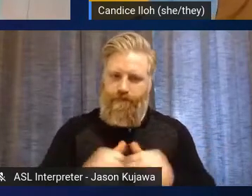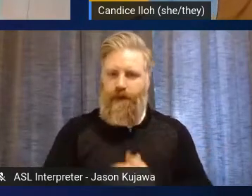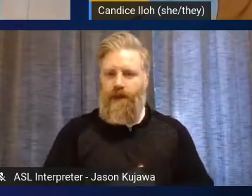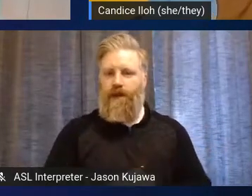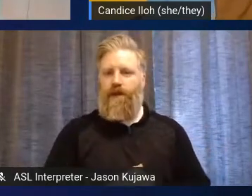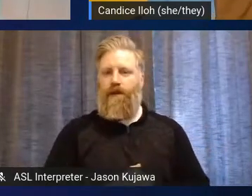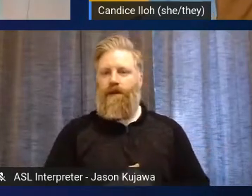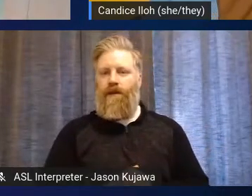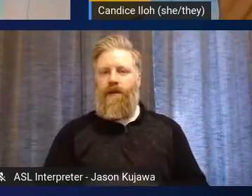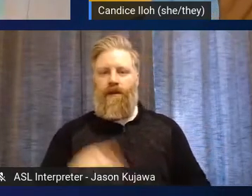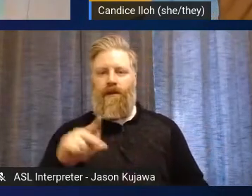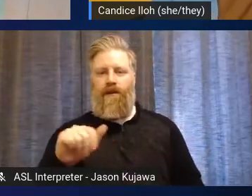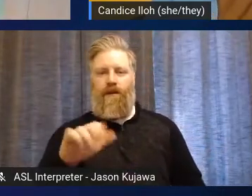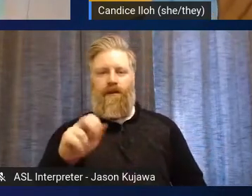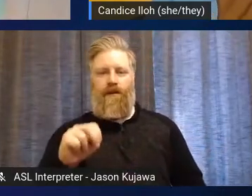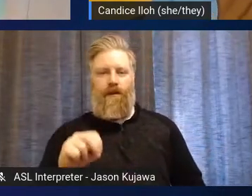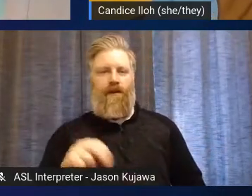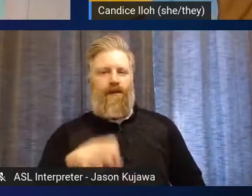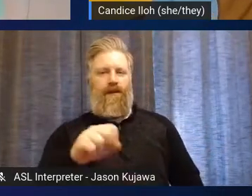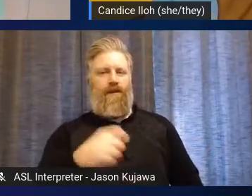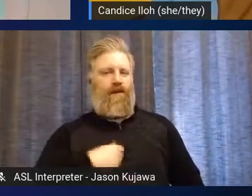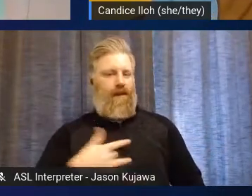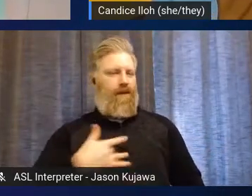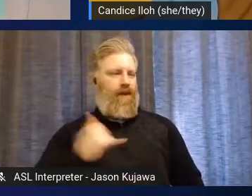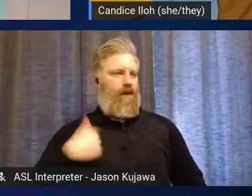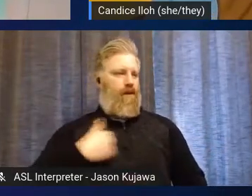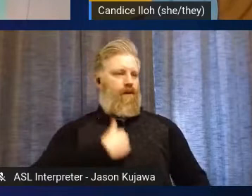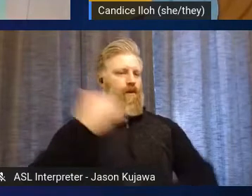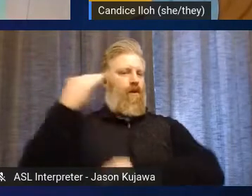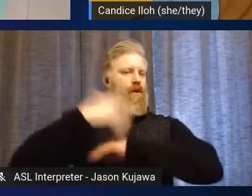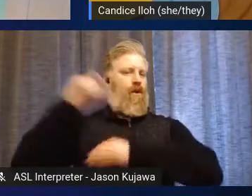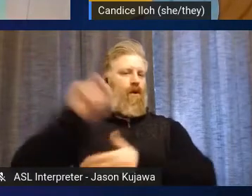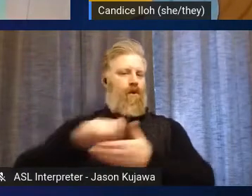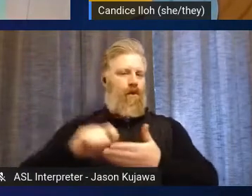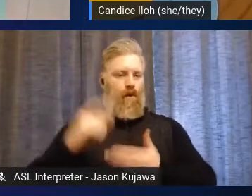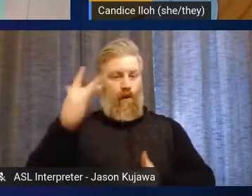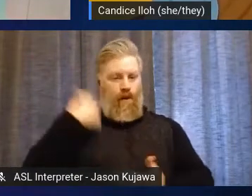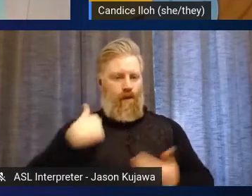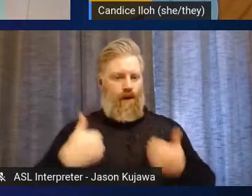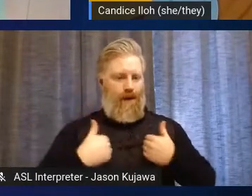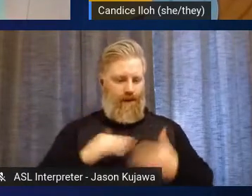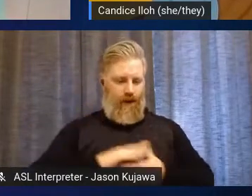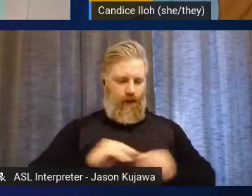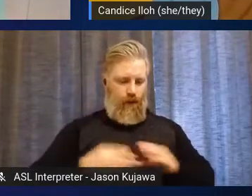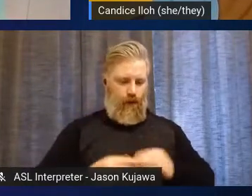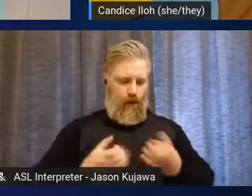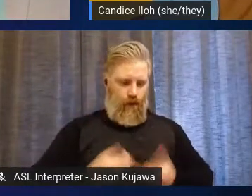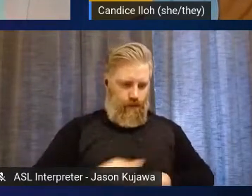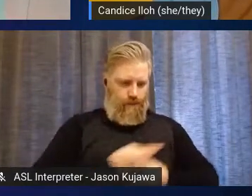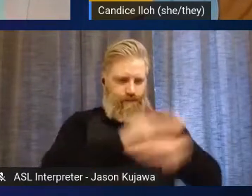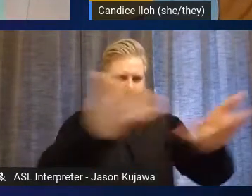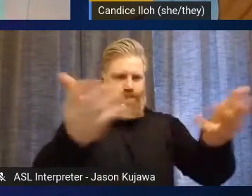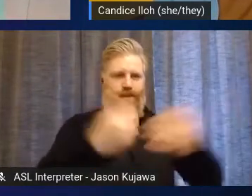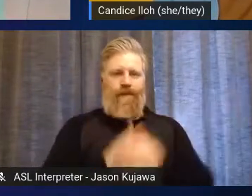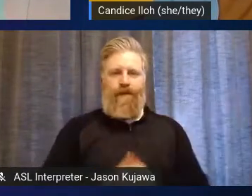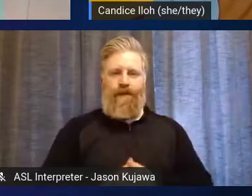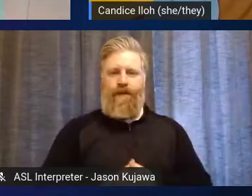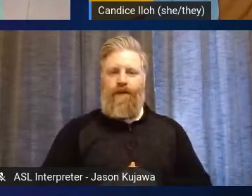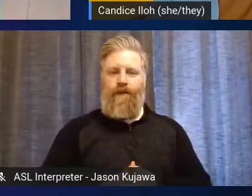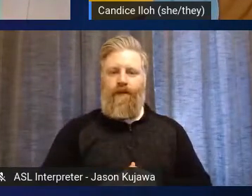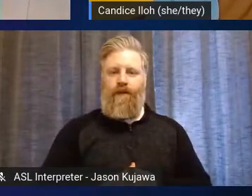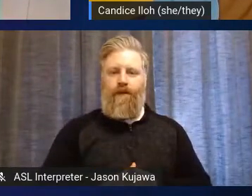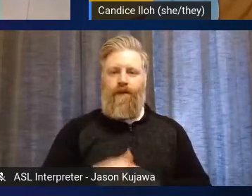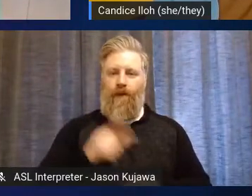feel like we're all called to write because we all have a message to give. And I think it's important to stay true